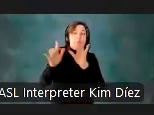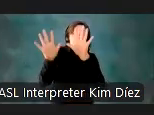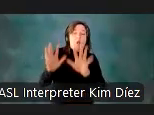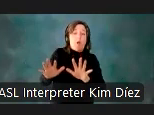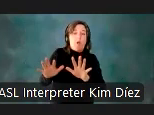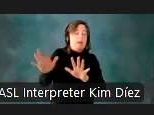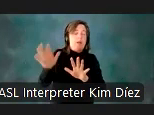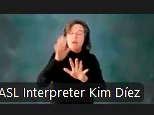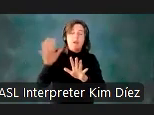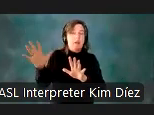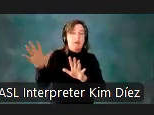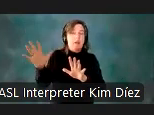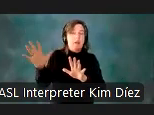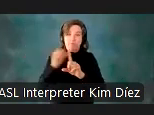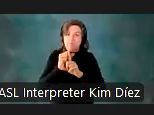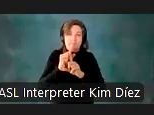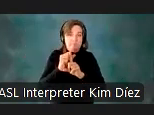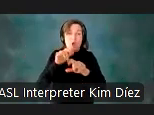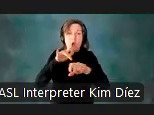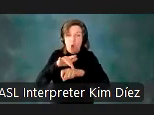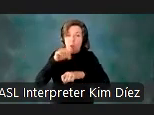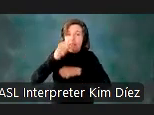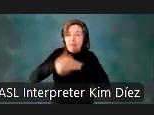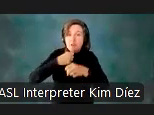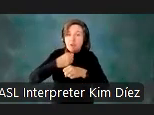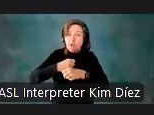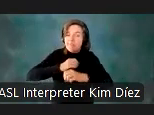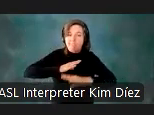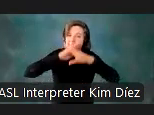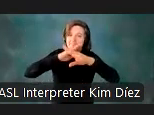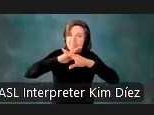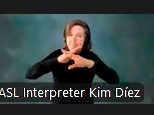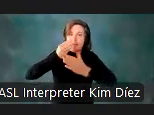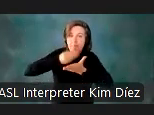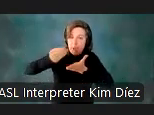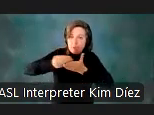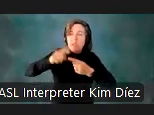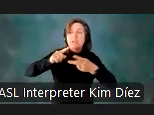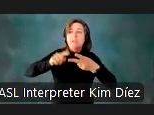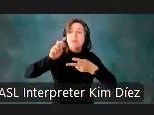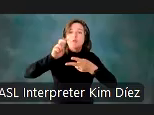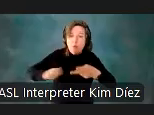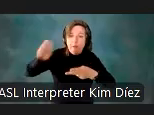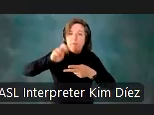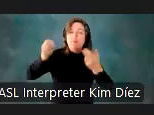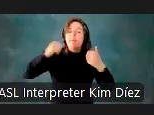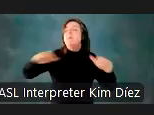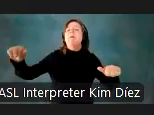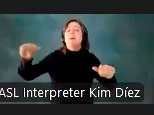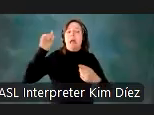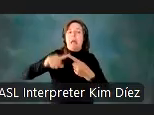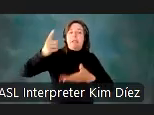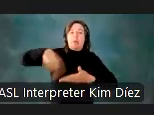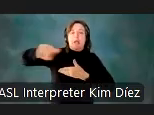able to purchase or travel basically since until next week. Next week is my first work